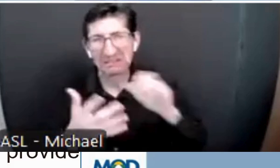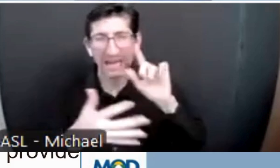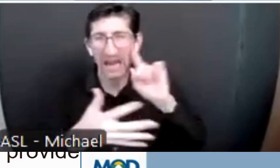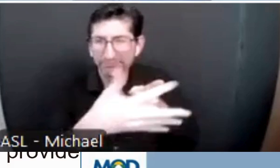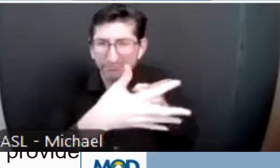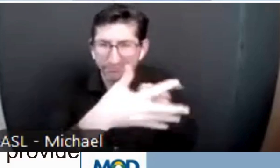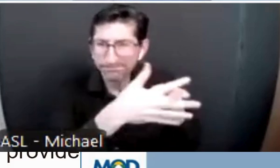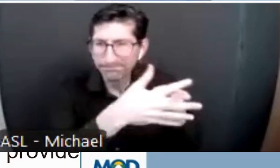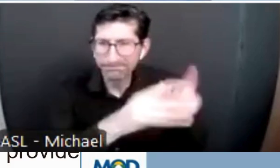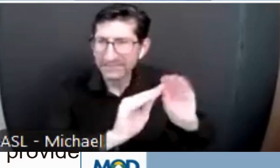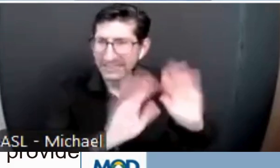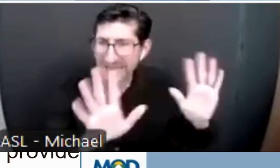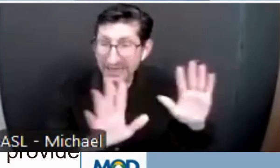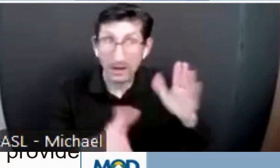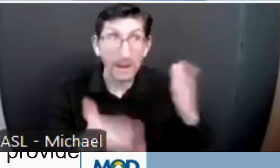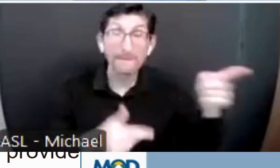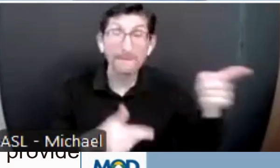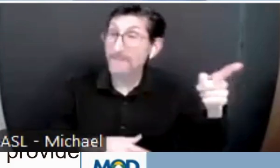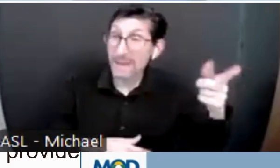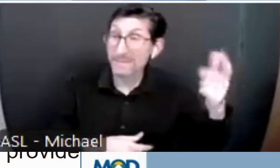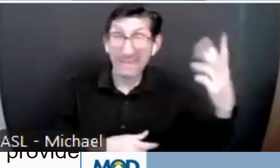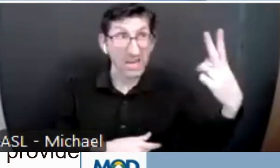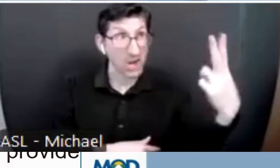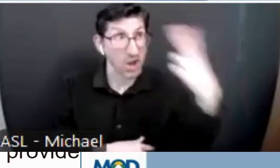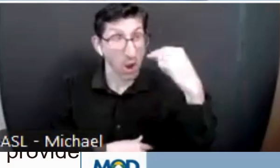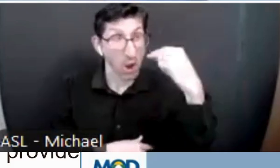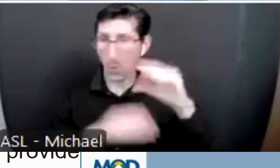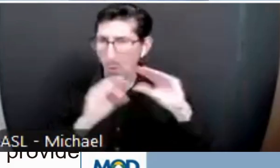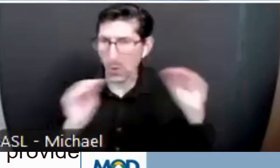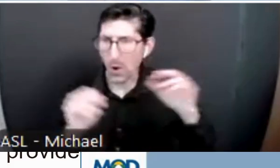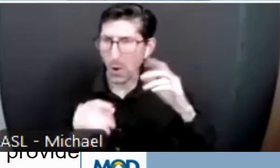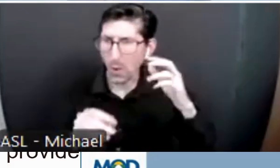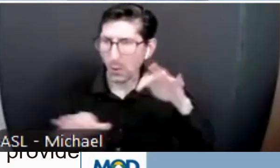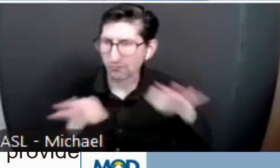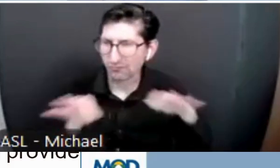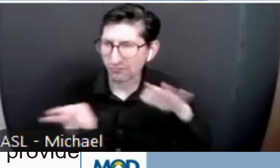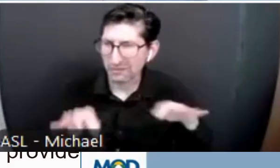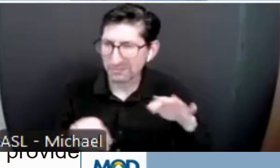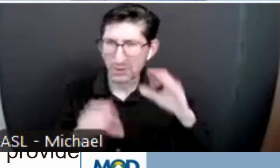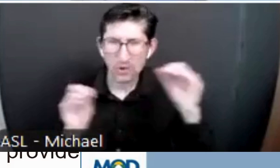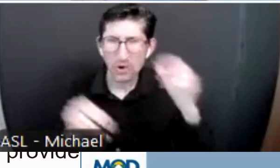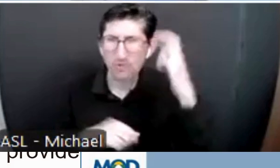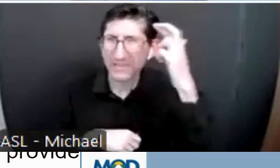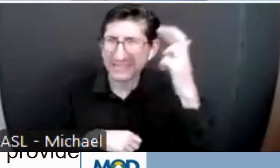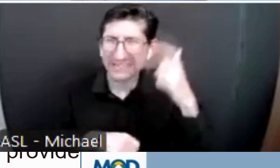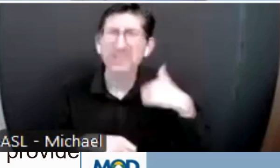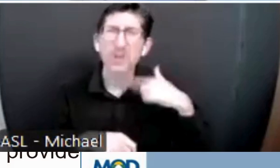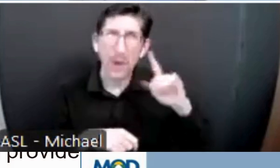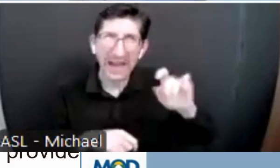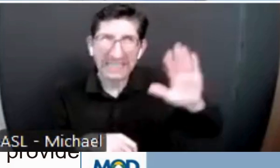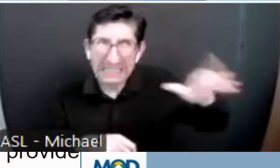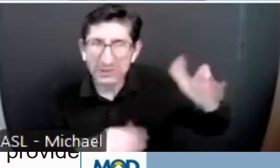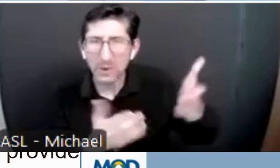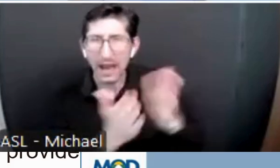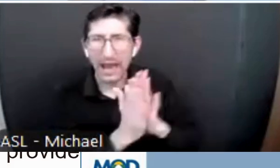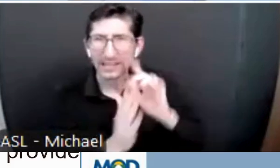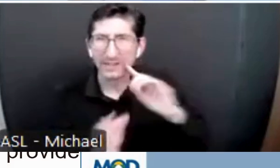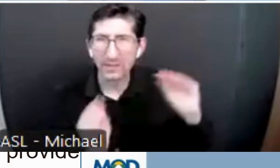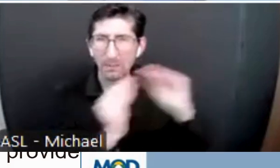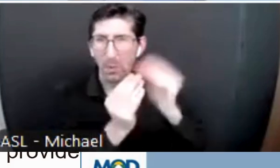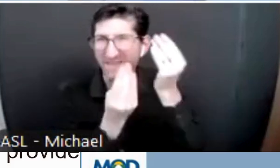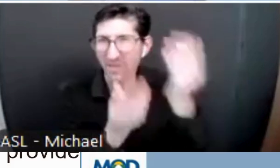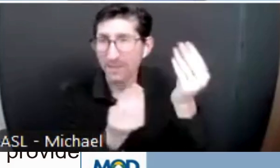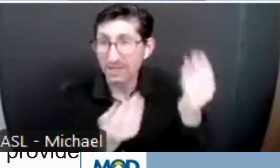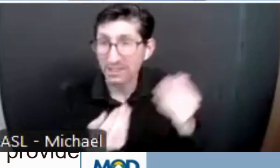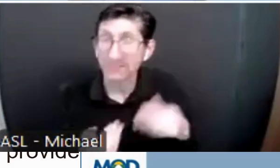an explanation, so you can't properly evaluate it without more information. So you're really thinking about this